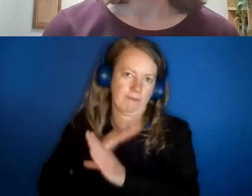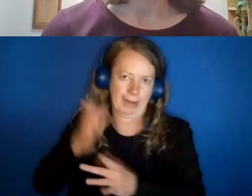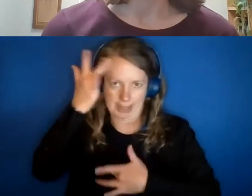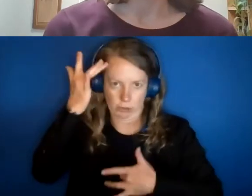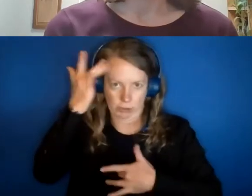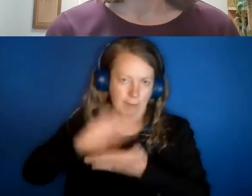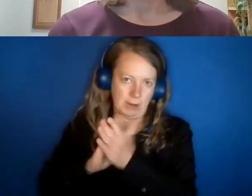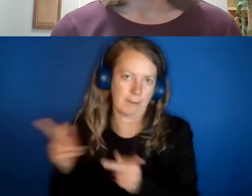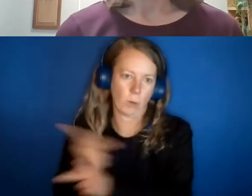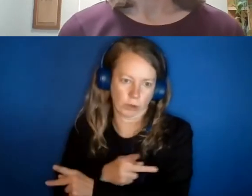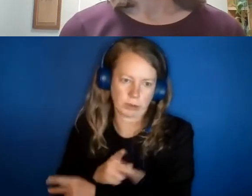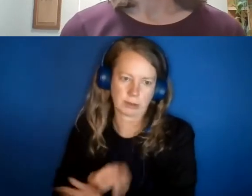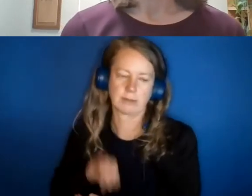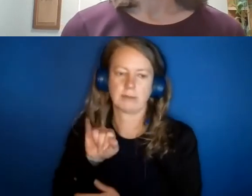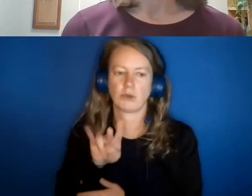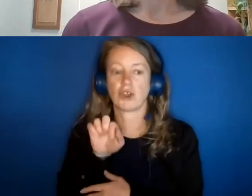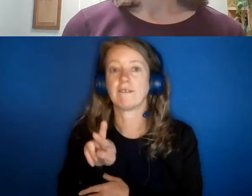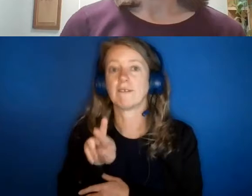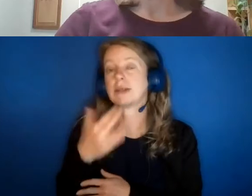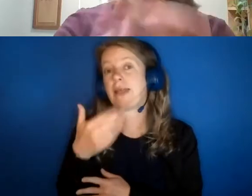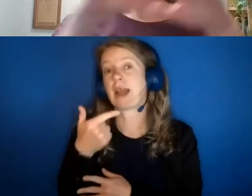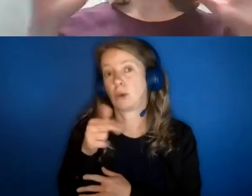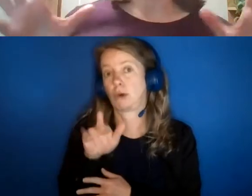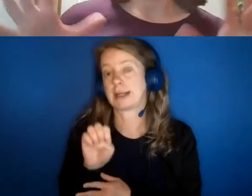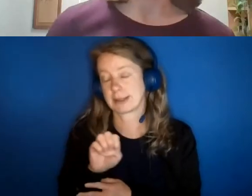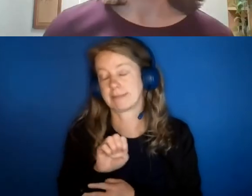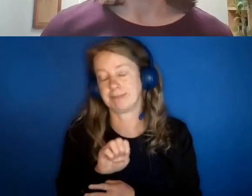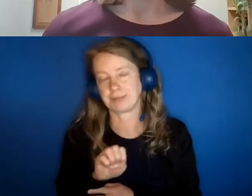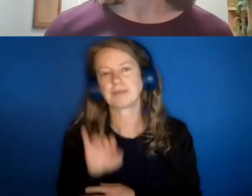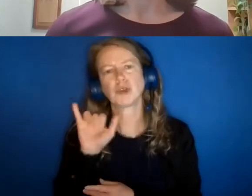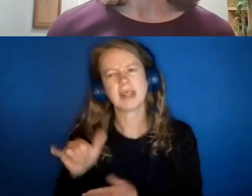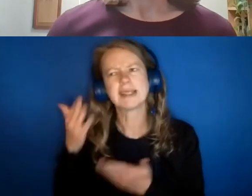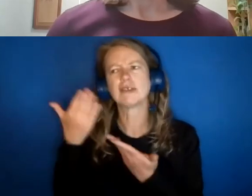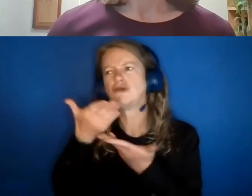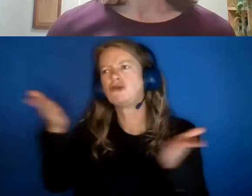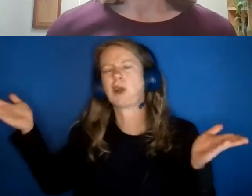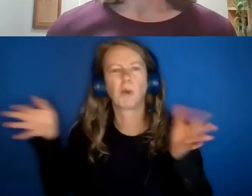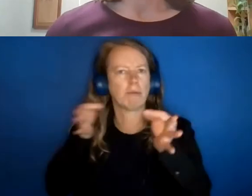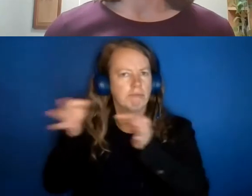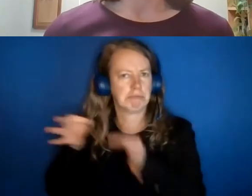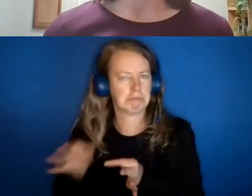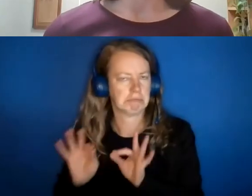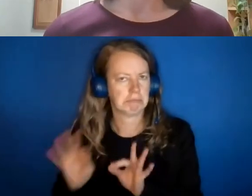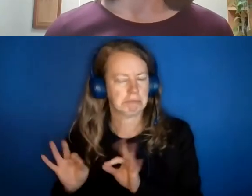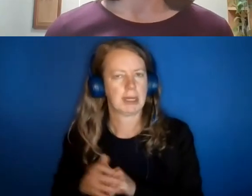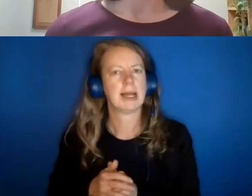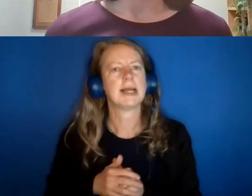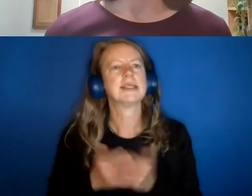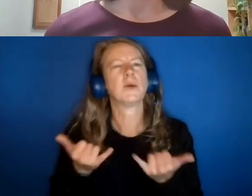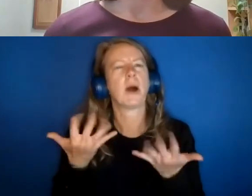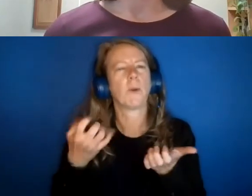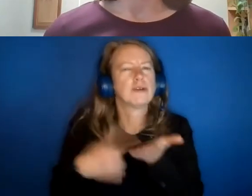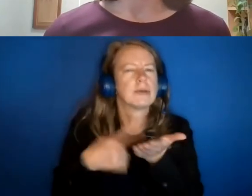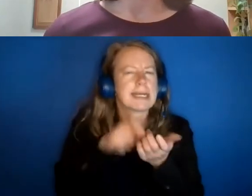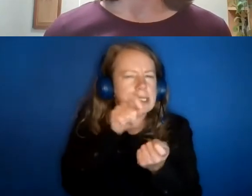Thank you, Grace. And so that's kind of the broad overview. And so let's get into some of the specifics about